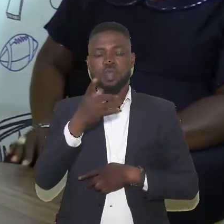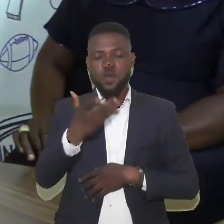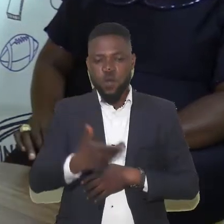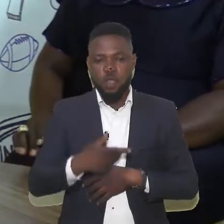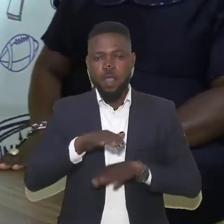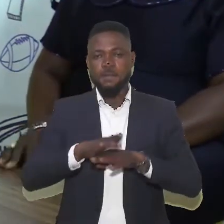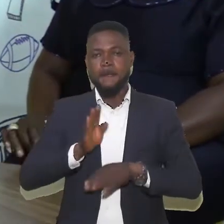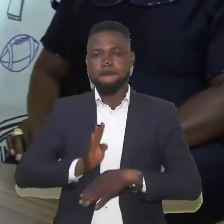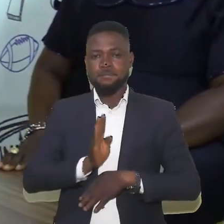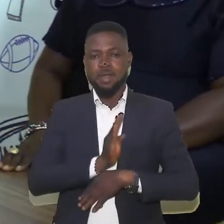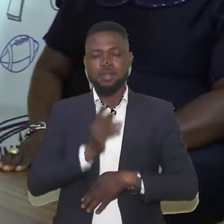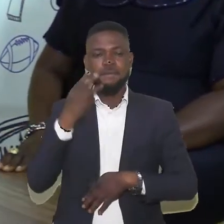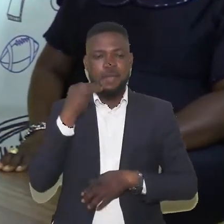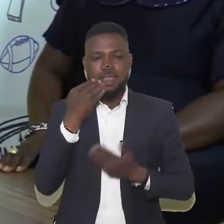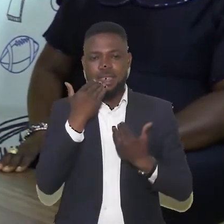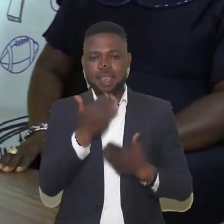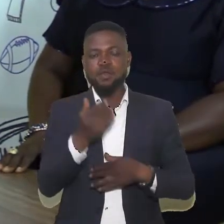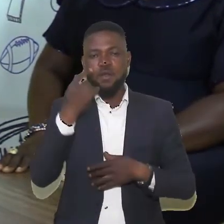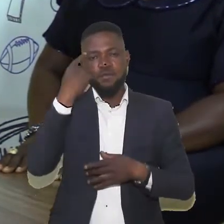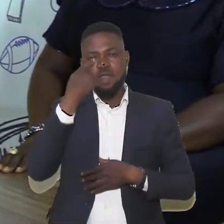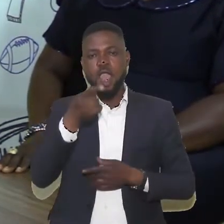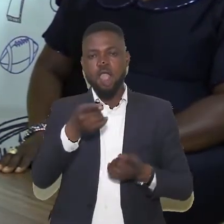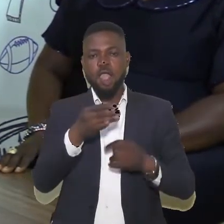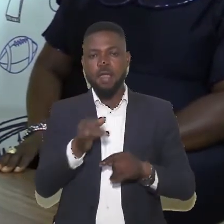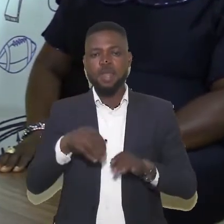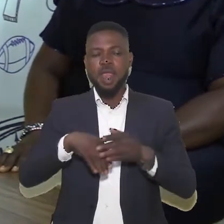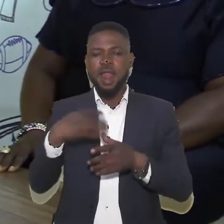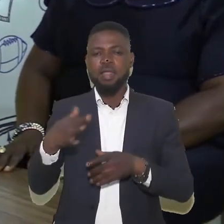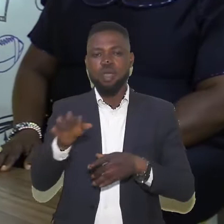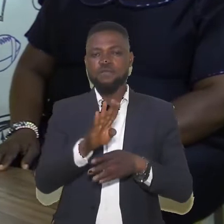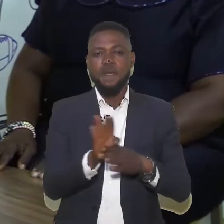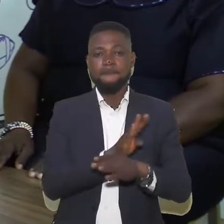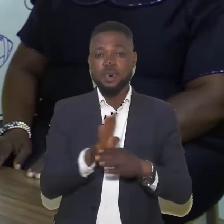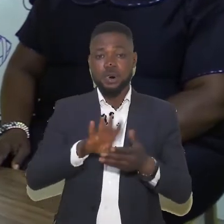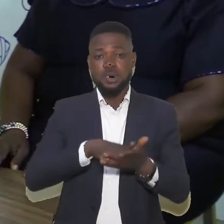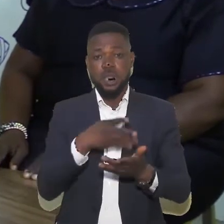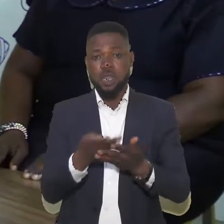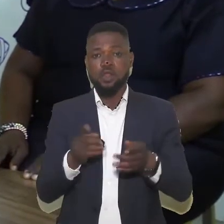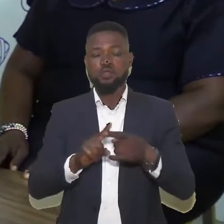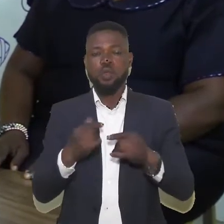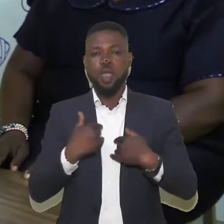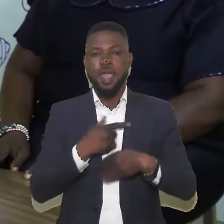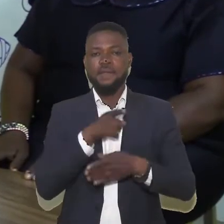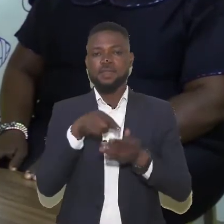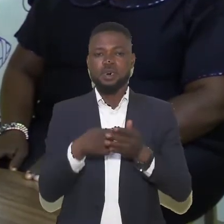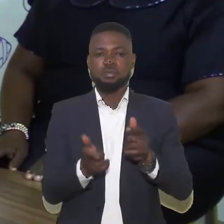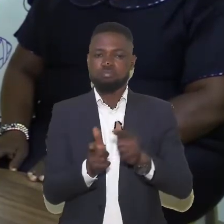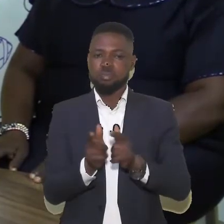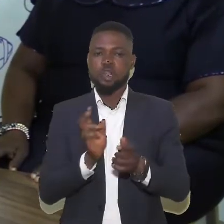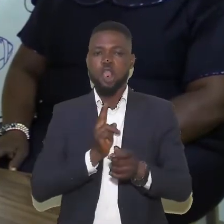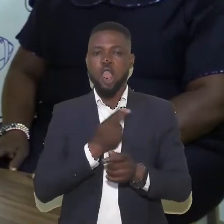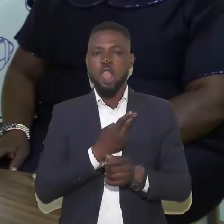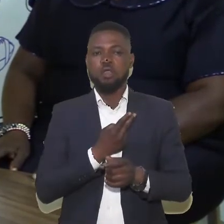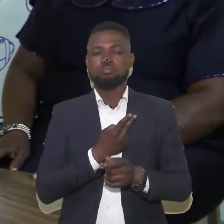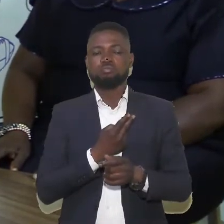Welcome on board, ma. Thank you. Thank you. Thank you. Thank you. Thank you for coming out of your busy schedule to have this interview with